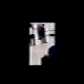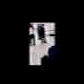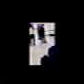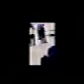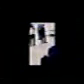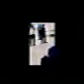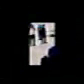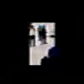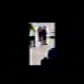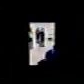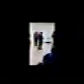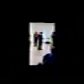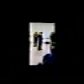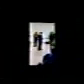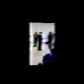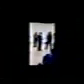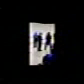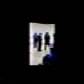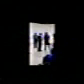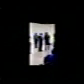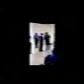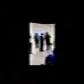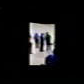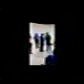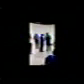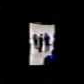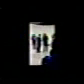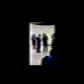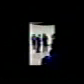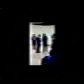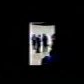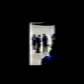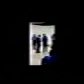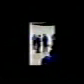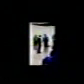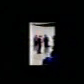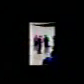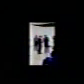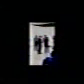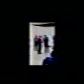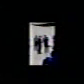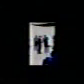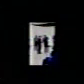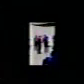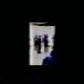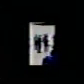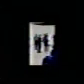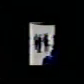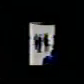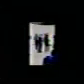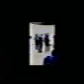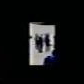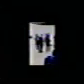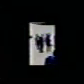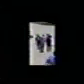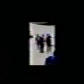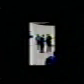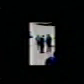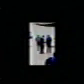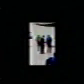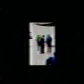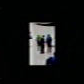the devil. For God was with him. That tells you then, all those sicknesses